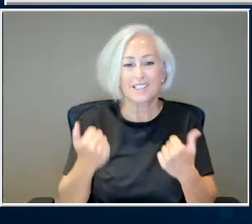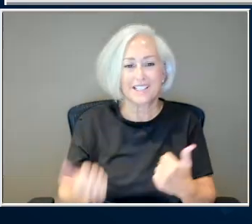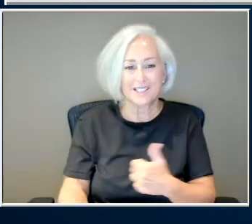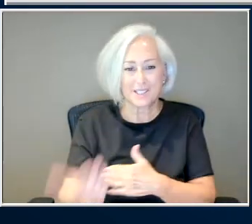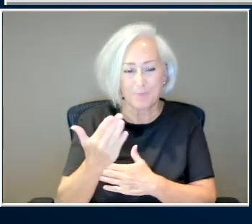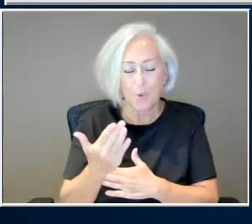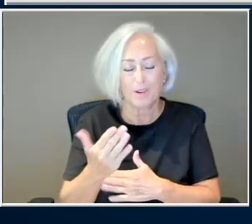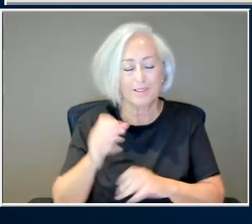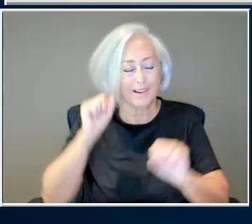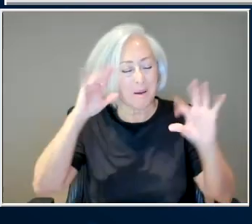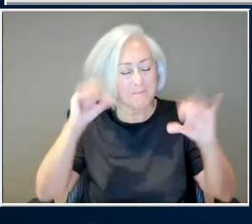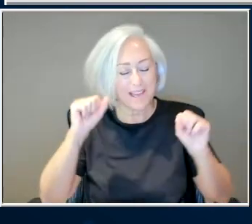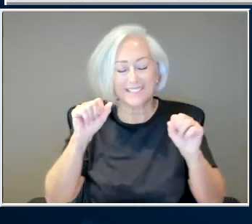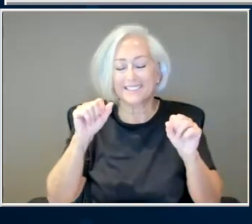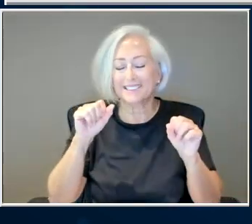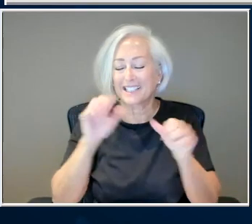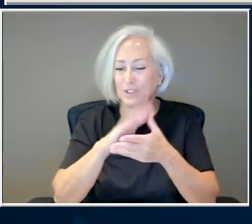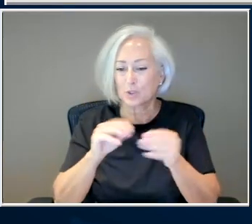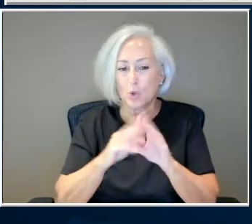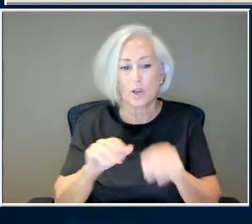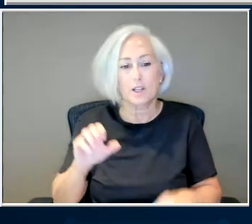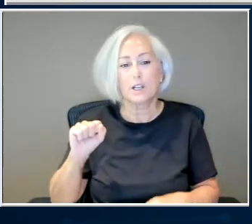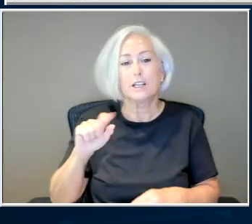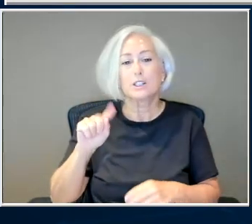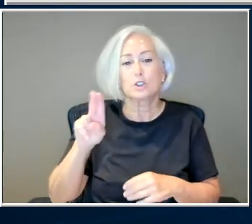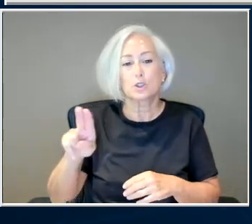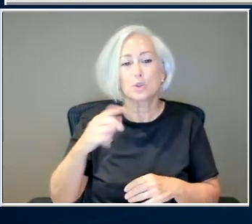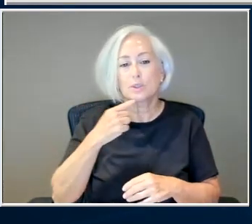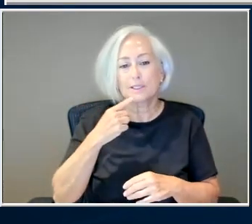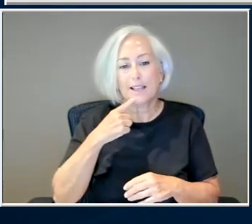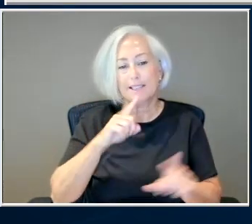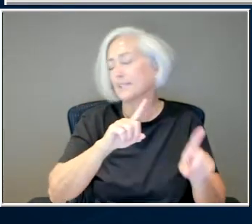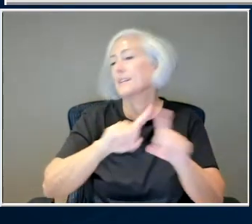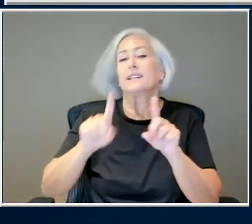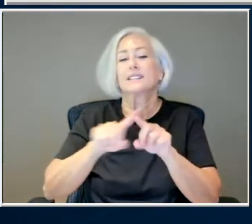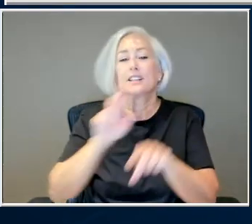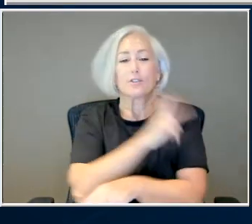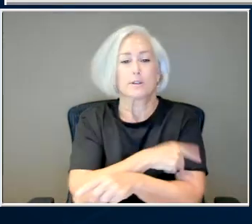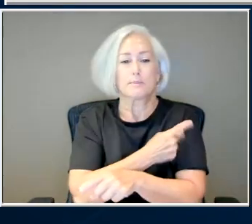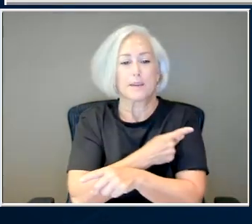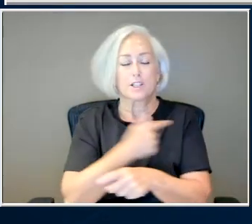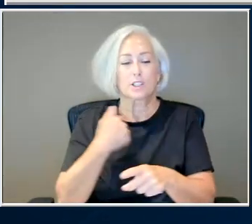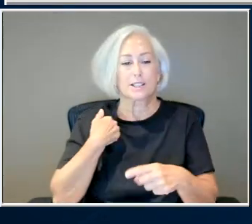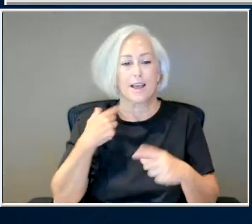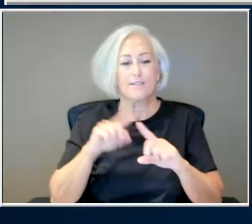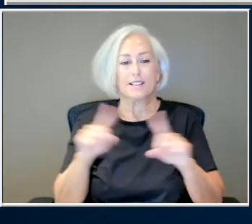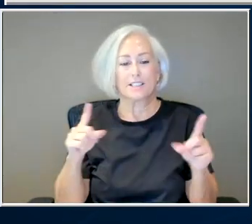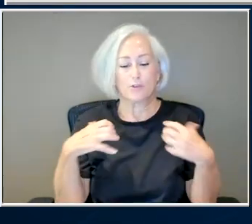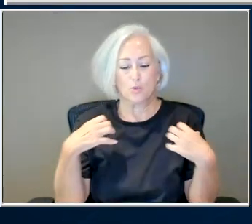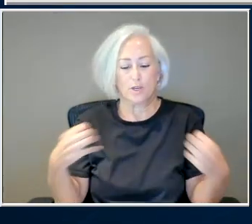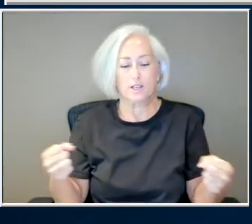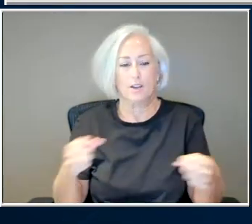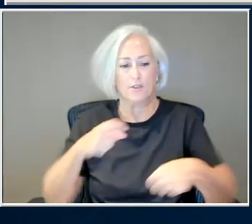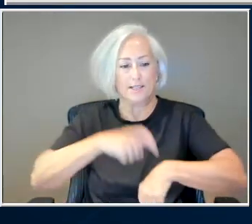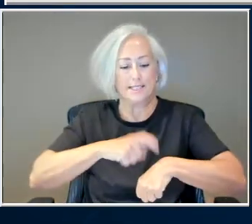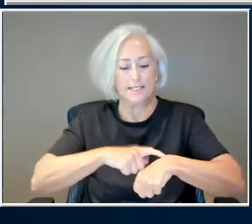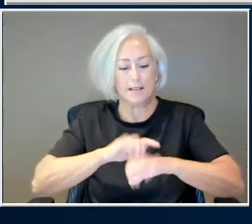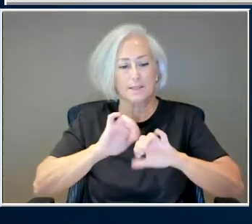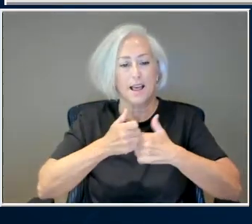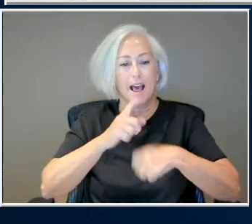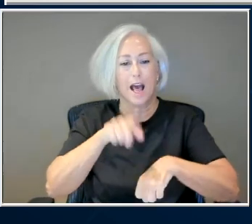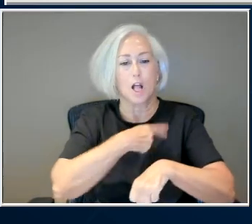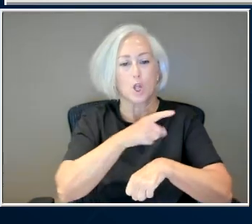you. Stu says he knows different patients have different transplant recovery times. How long did Anna need to stay isolated after each of the